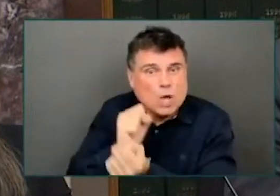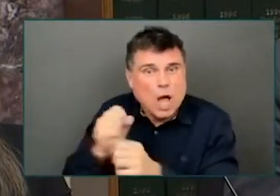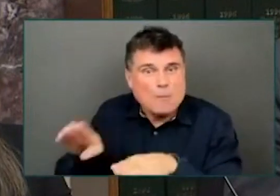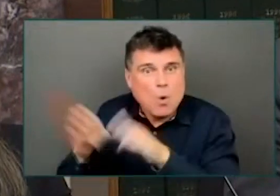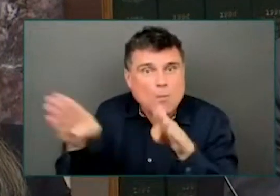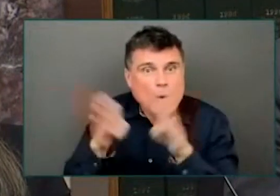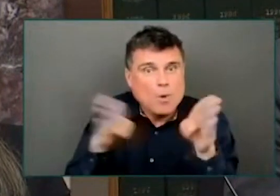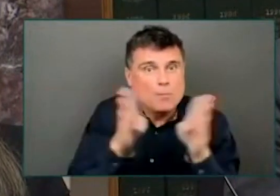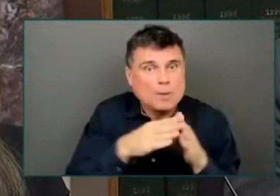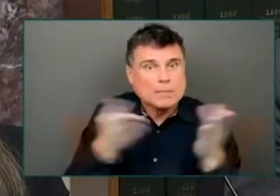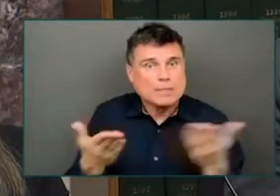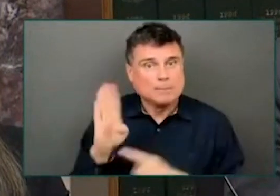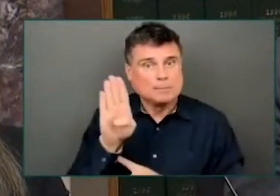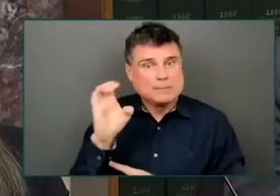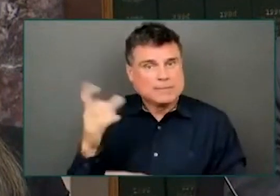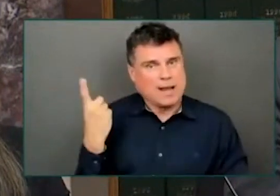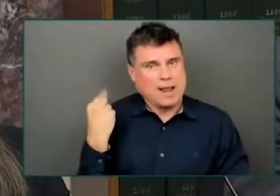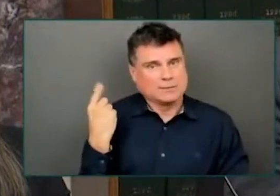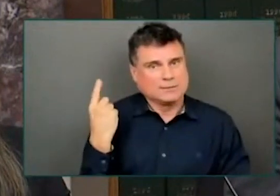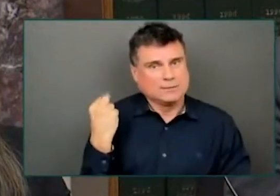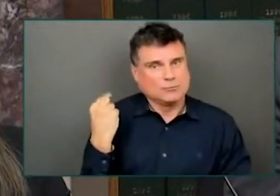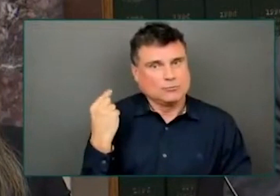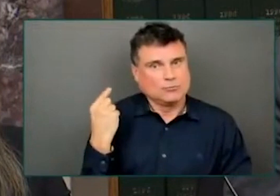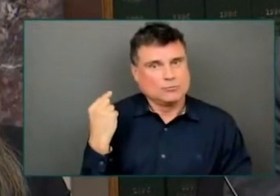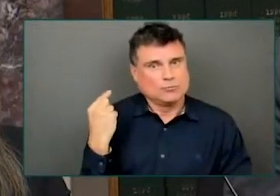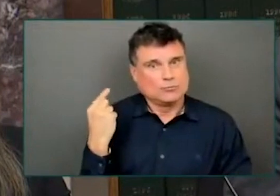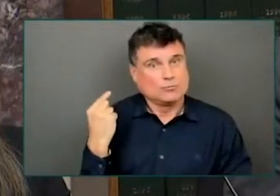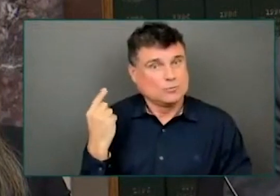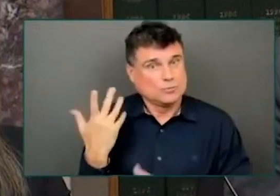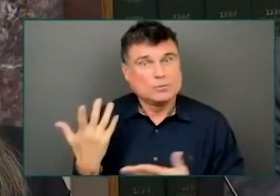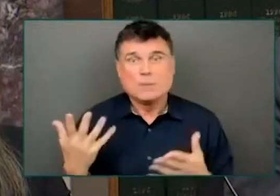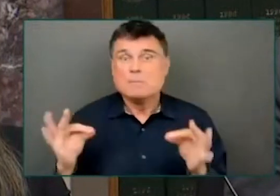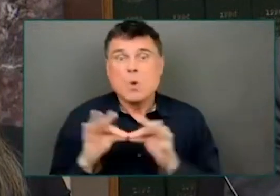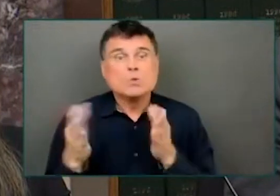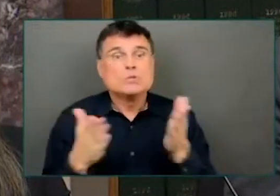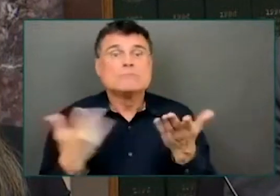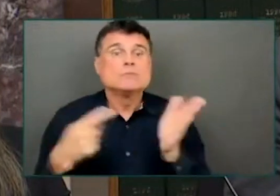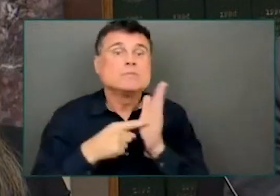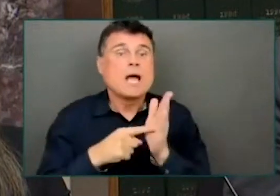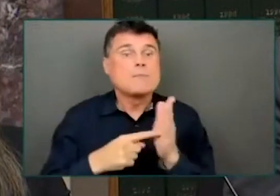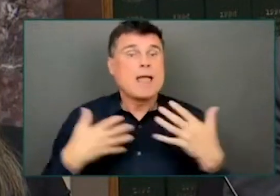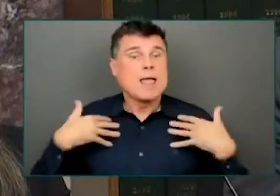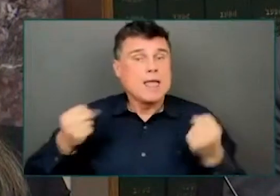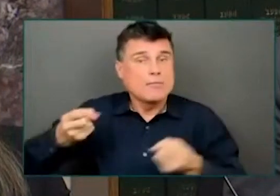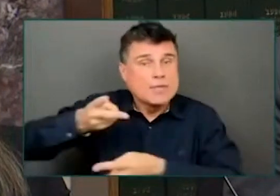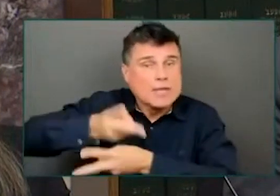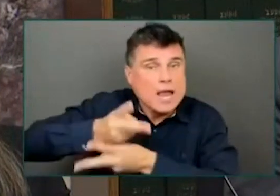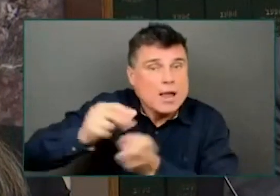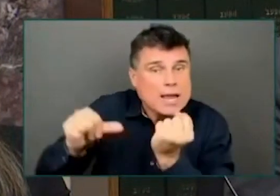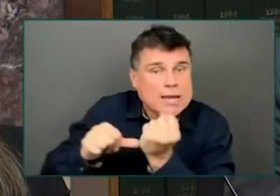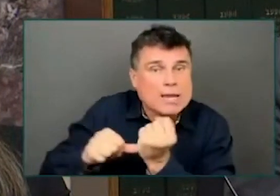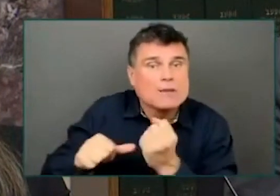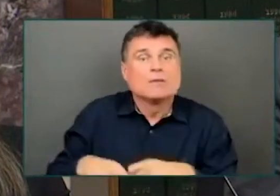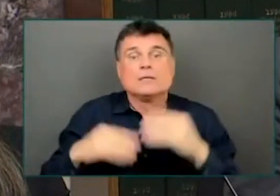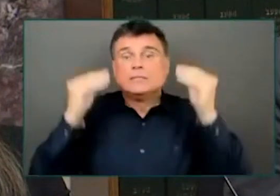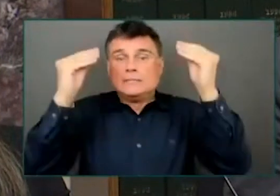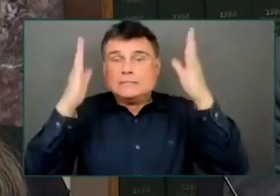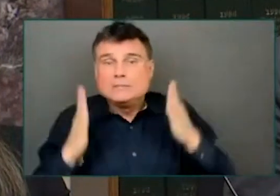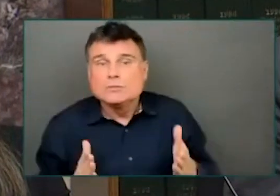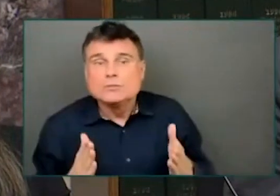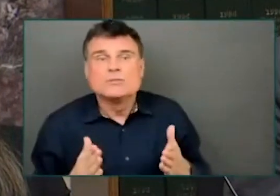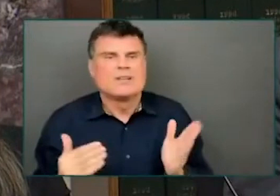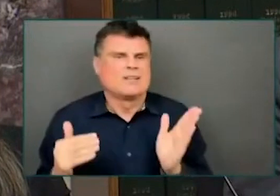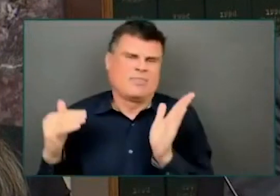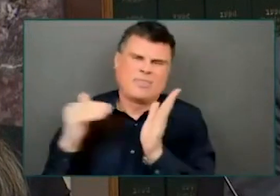public services being delivered by more people, like healthcare aides and teachers. It also includes thousands of new private sector jobs in